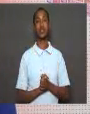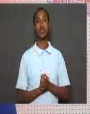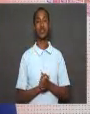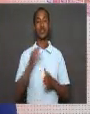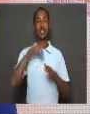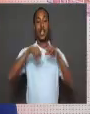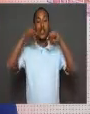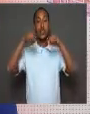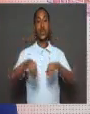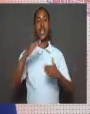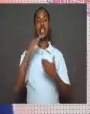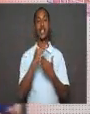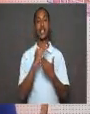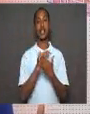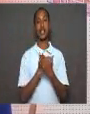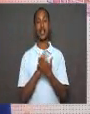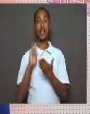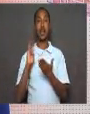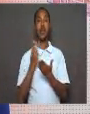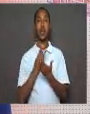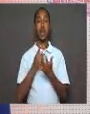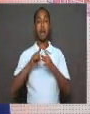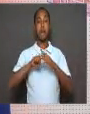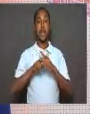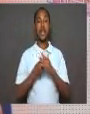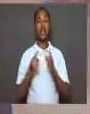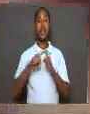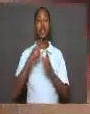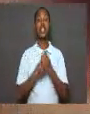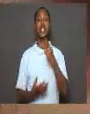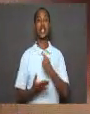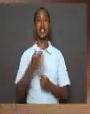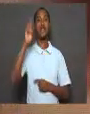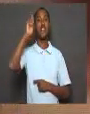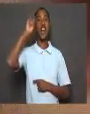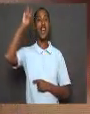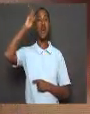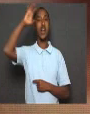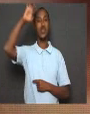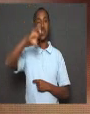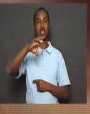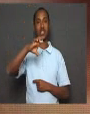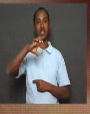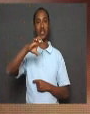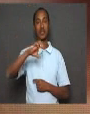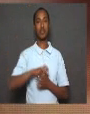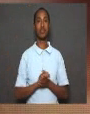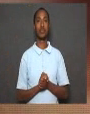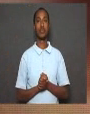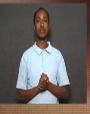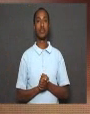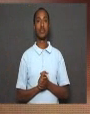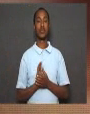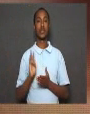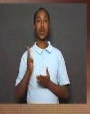In today's lesson, we will begin discussing van der Waals forces. We